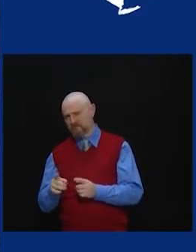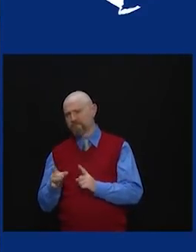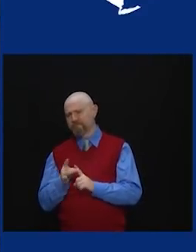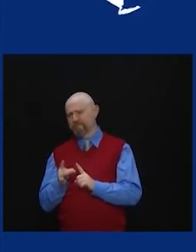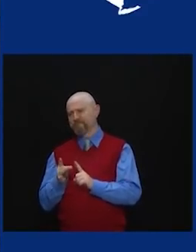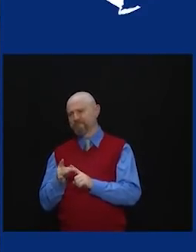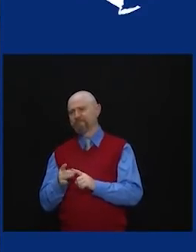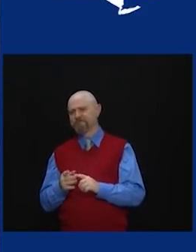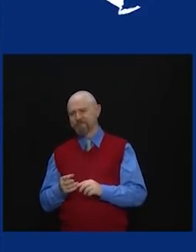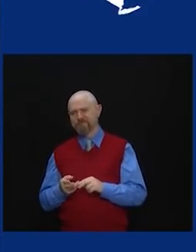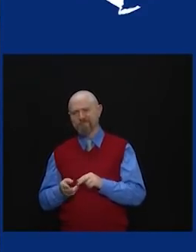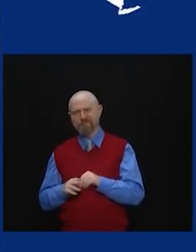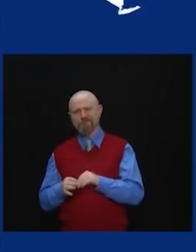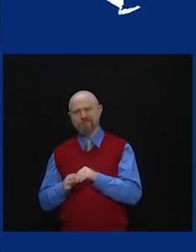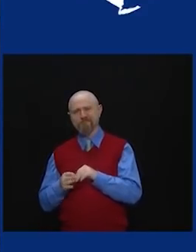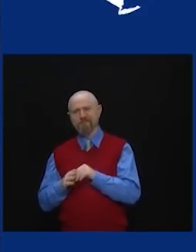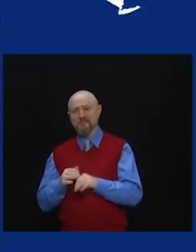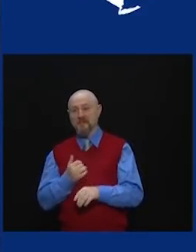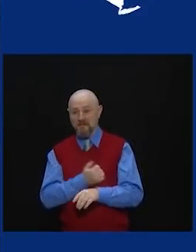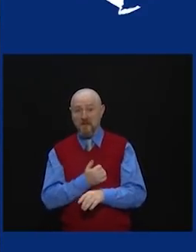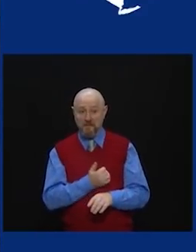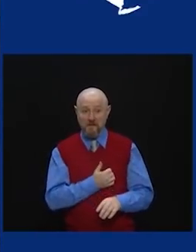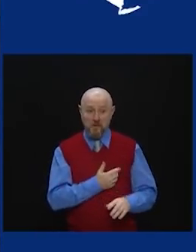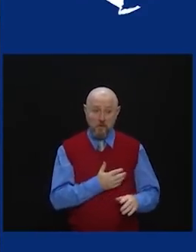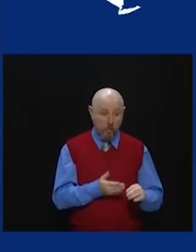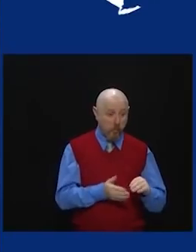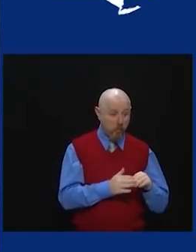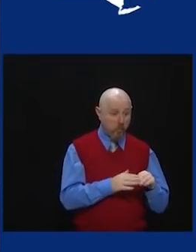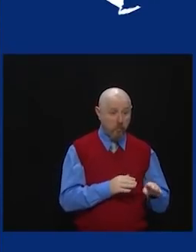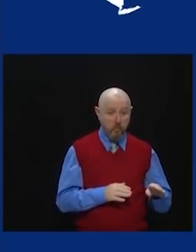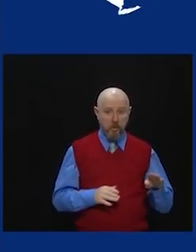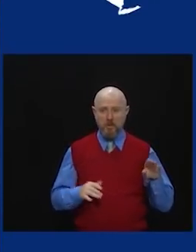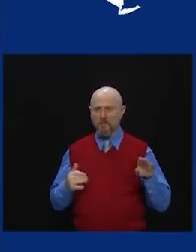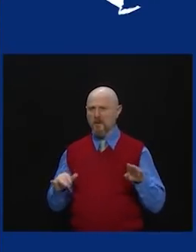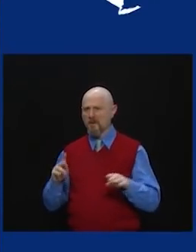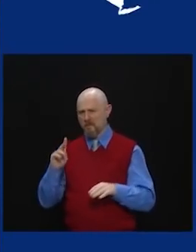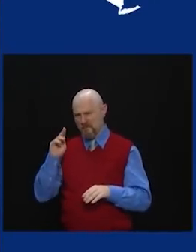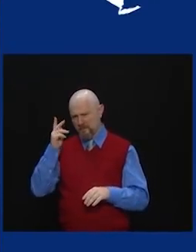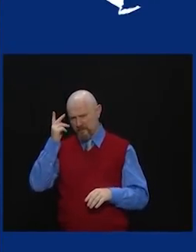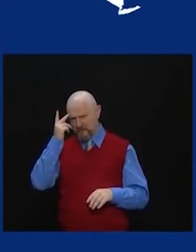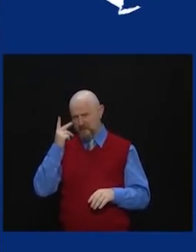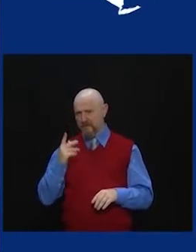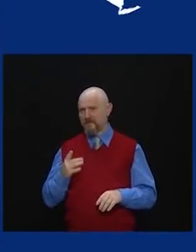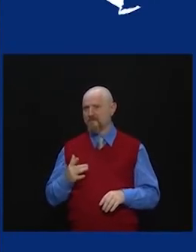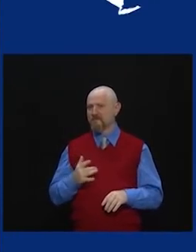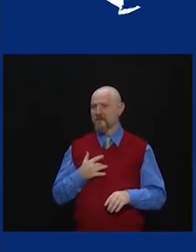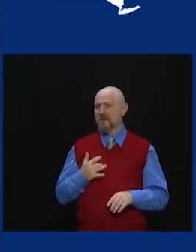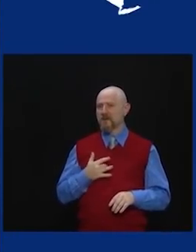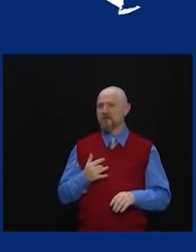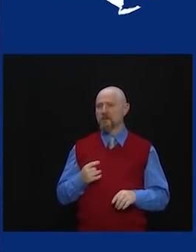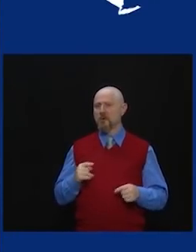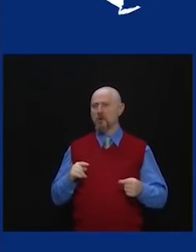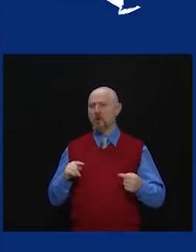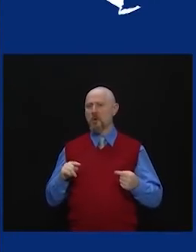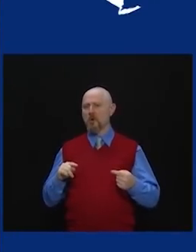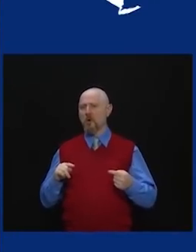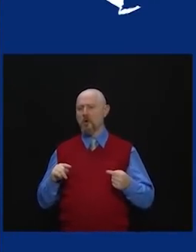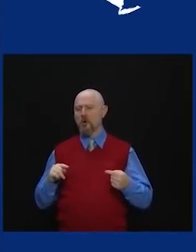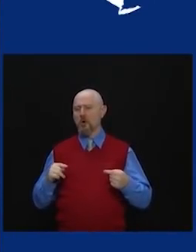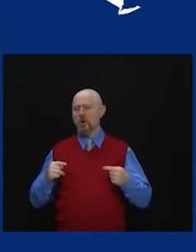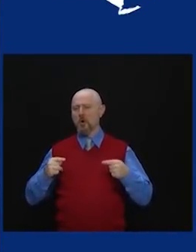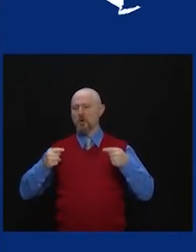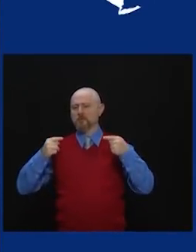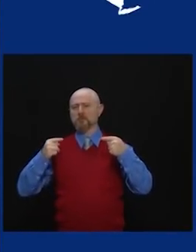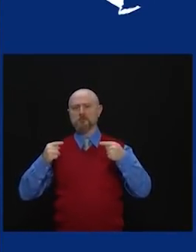up, and political feelings are hardening. So one is, can you, and how do you